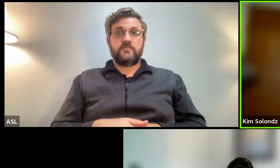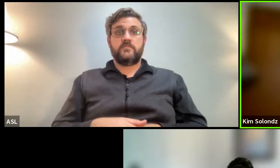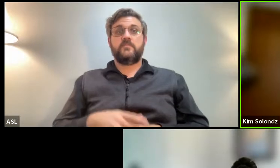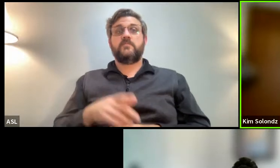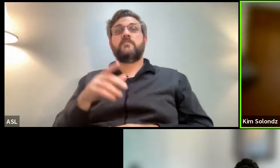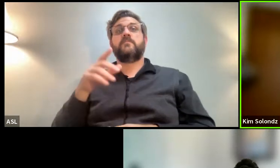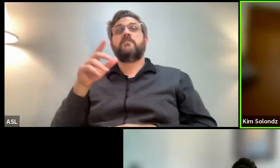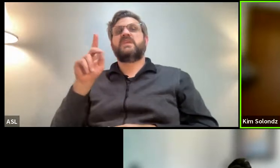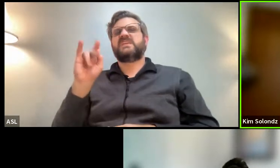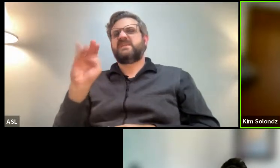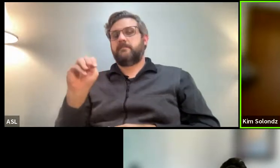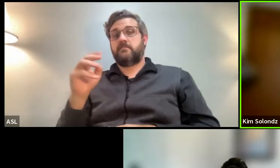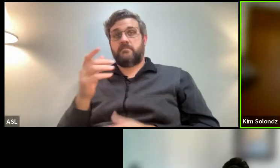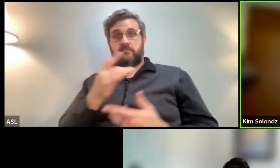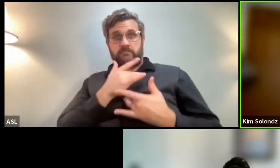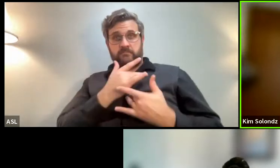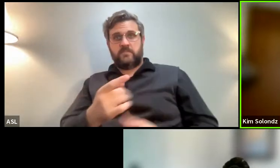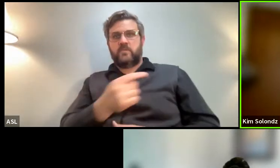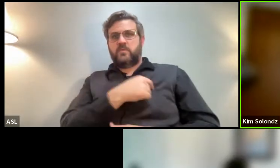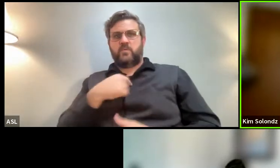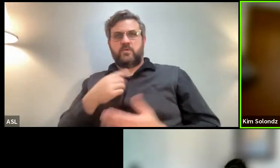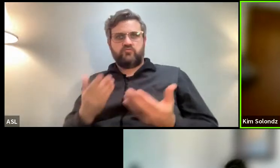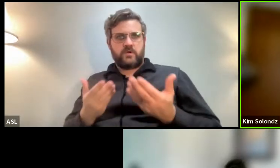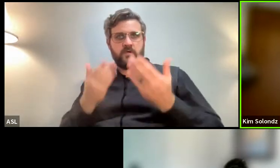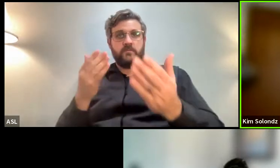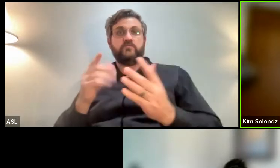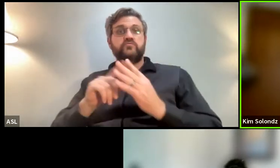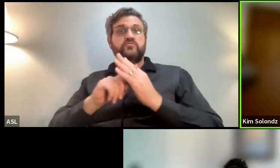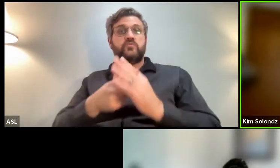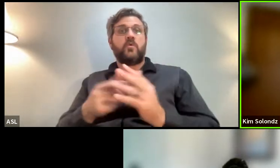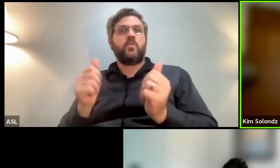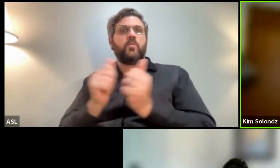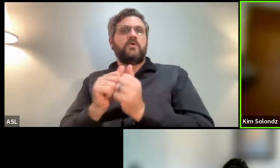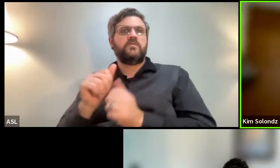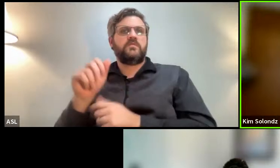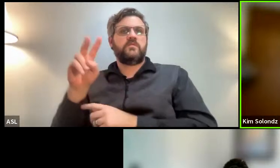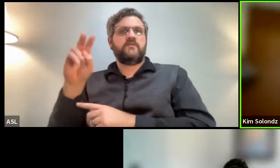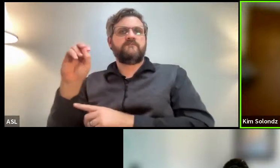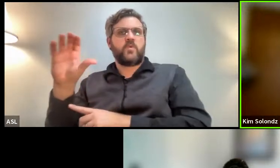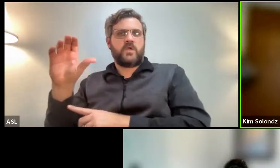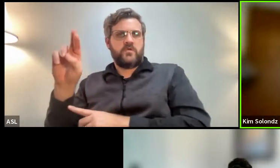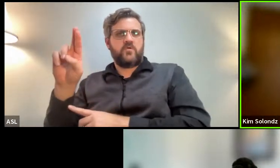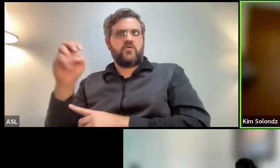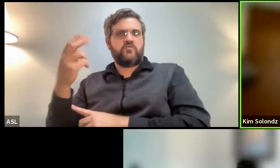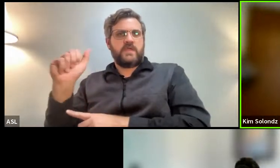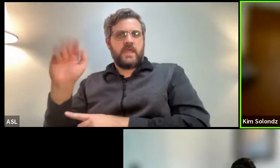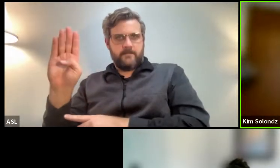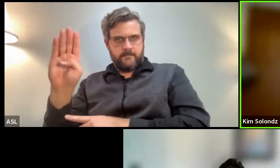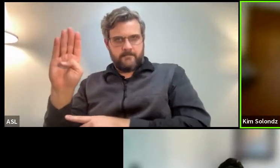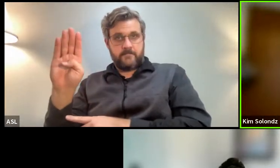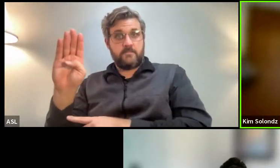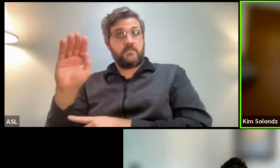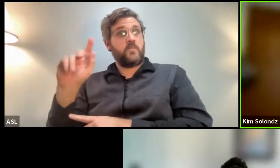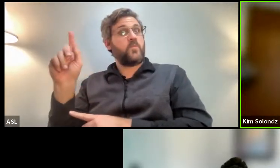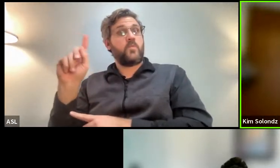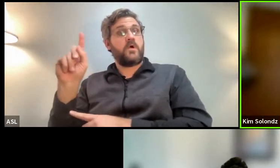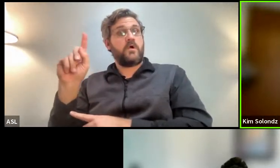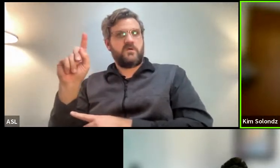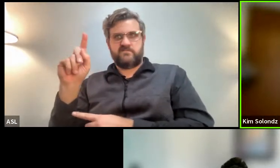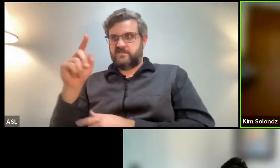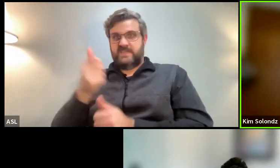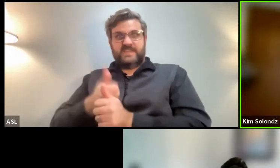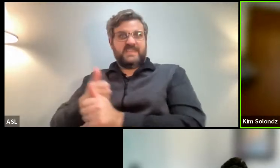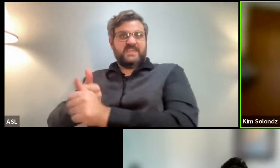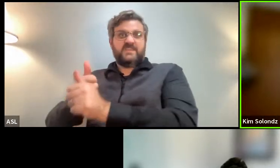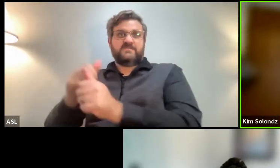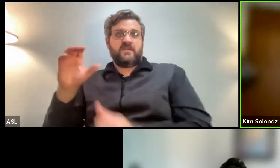Usually we recommend starting with vocational rehab, which is located in all of our counties,